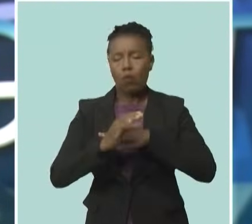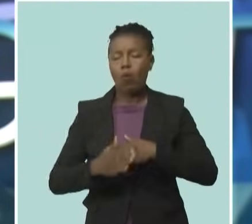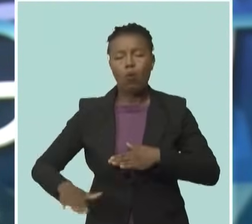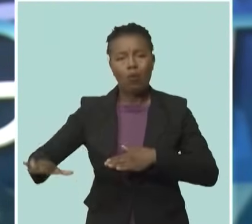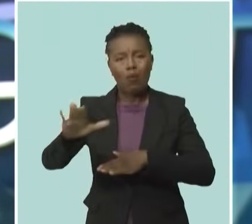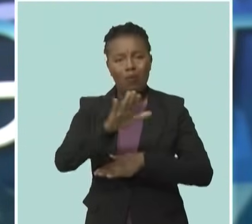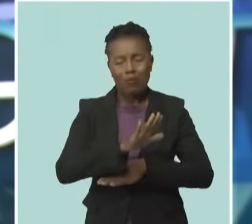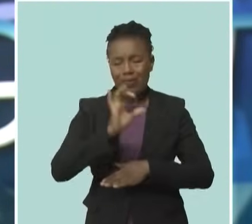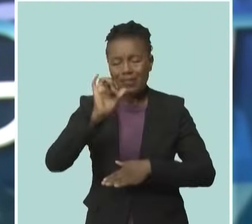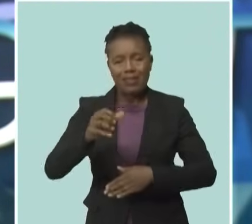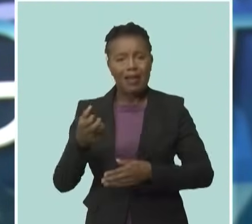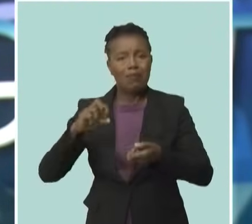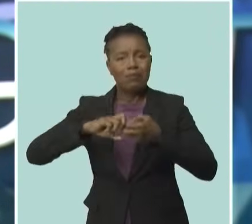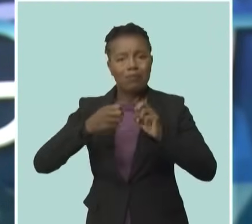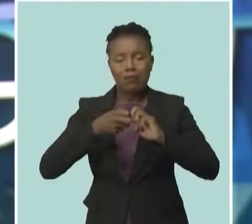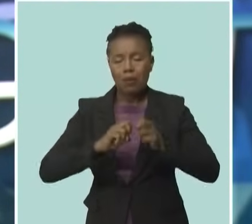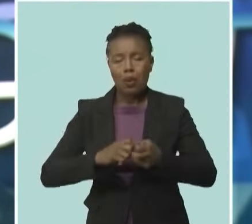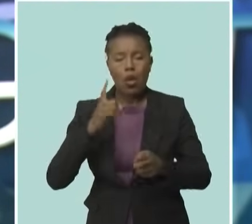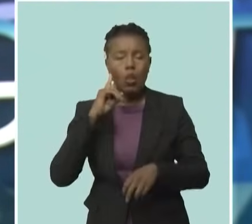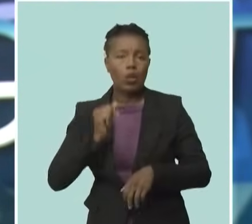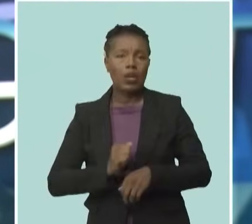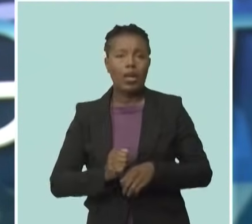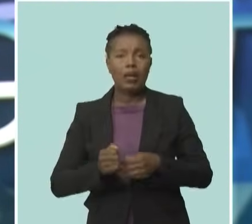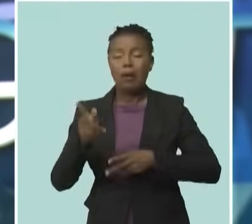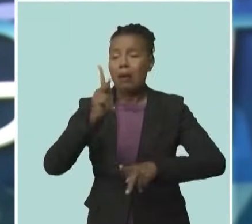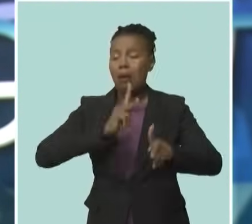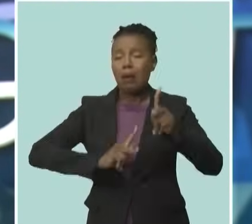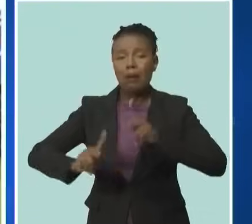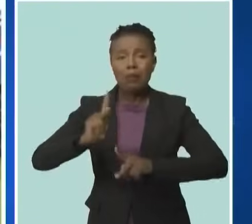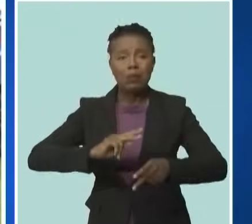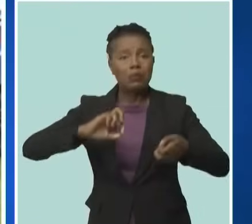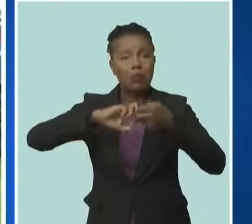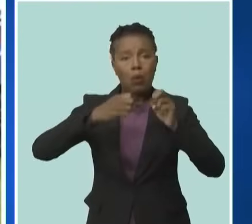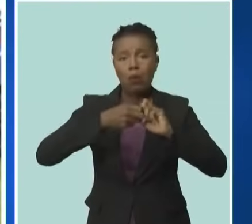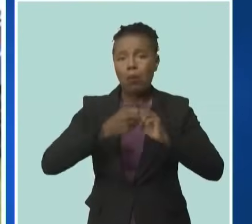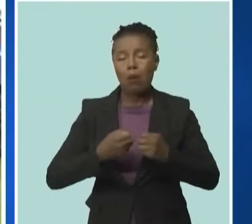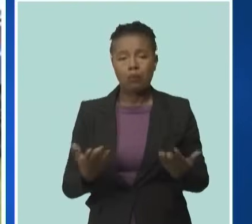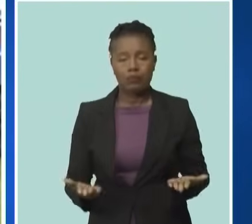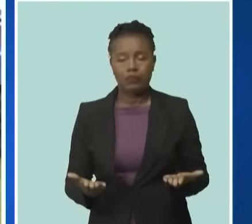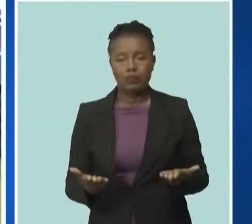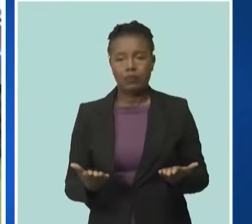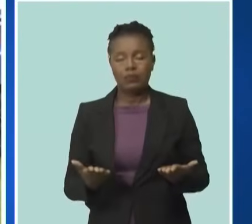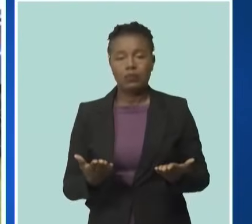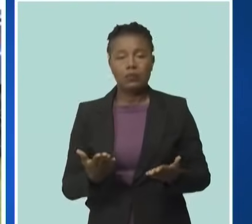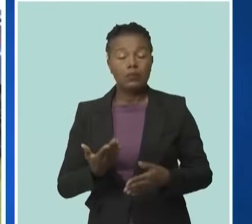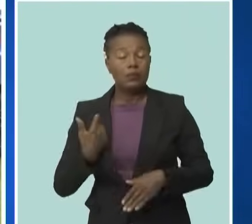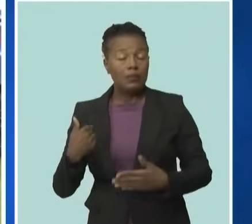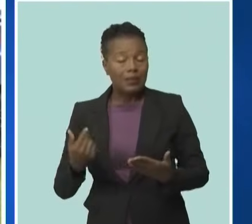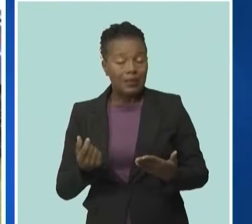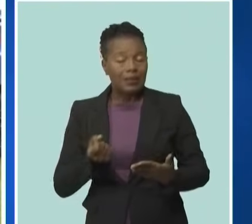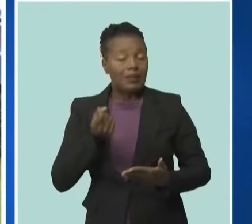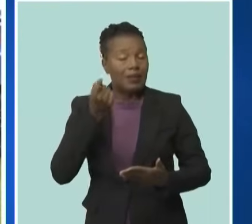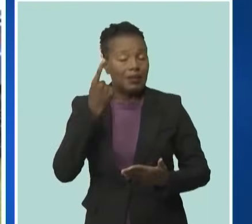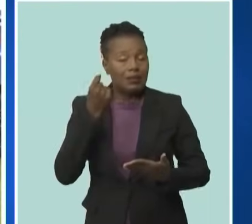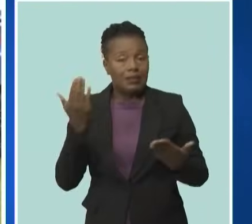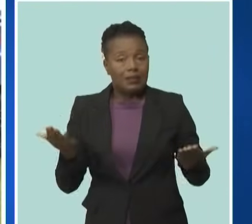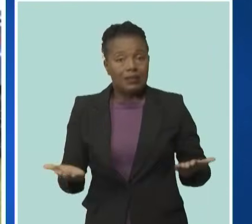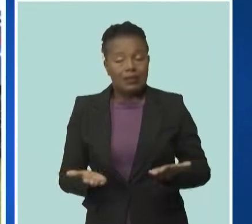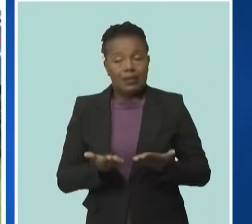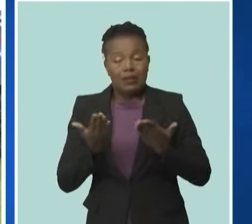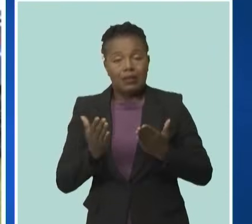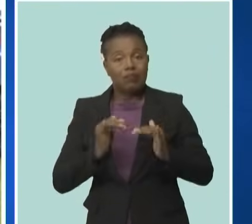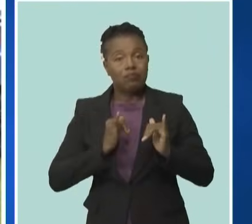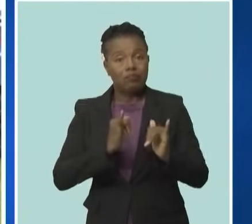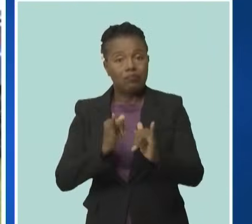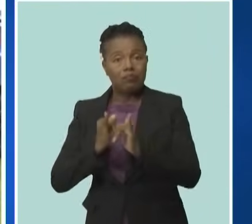aptly described as a public health issue. We are confronted by similar realities. Recent